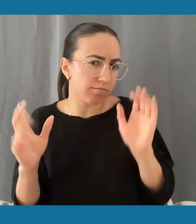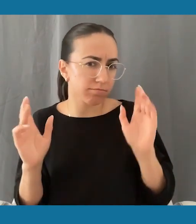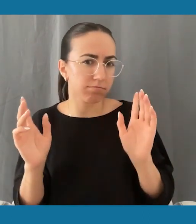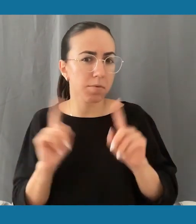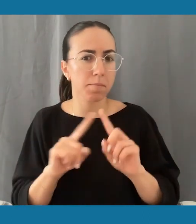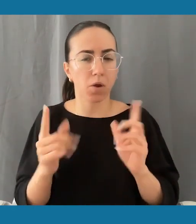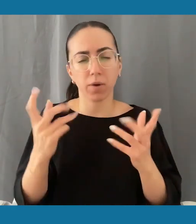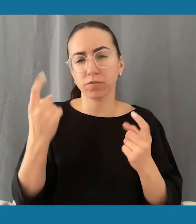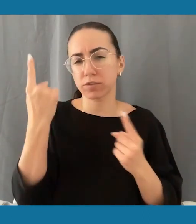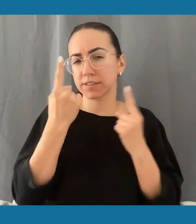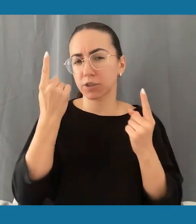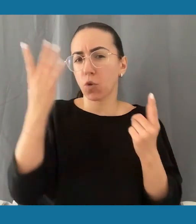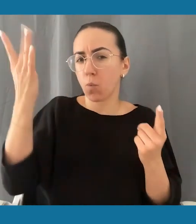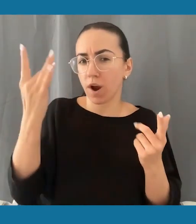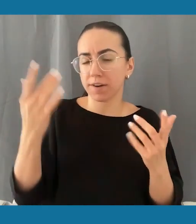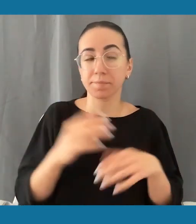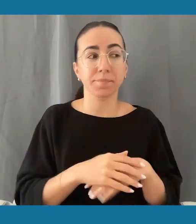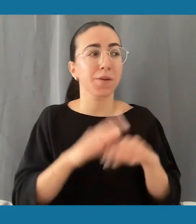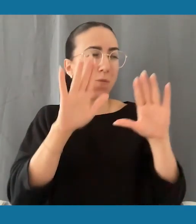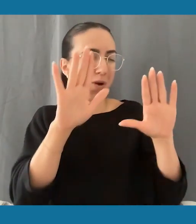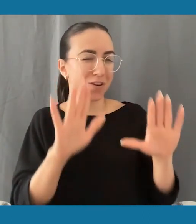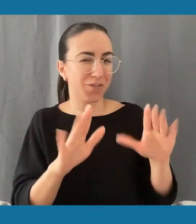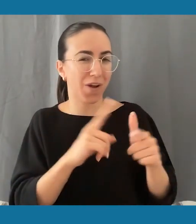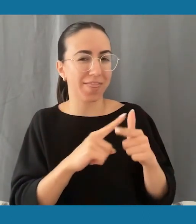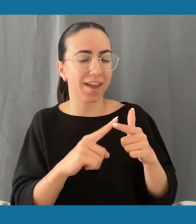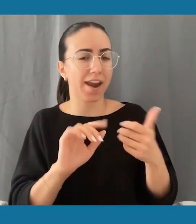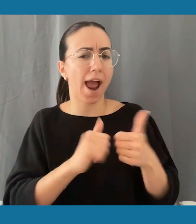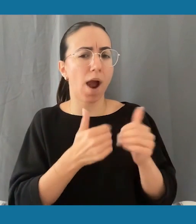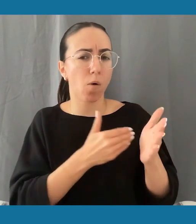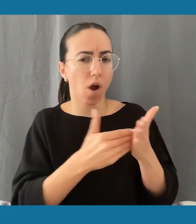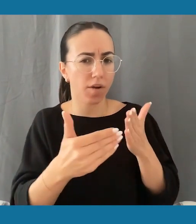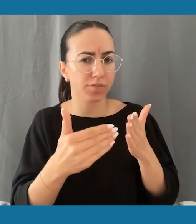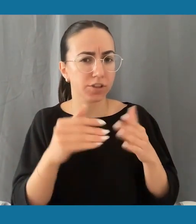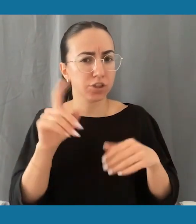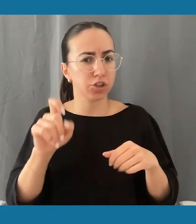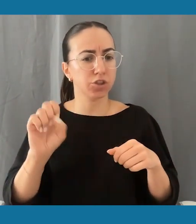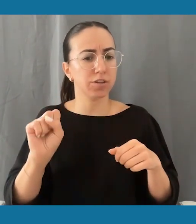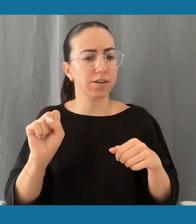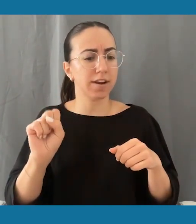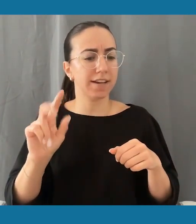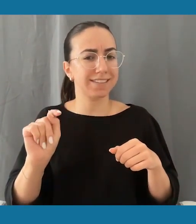Wonderful. And in that same vein, how often should a trust be updated?